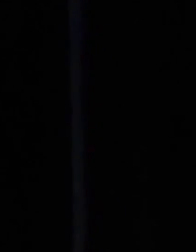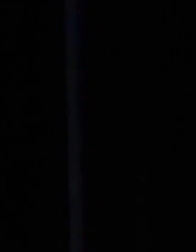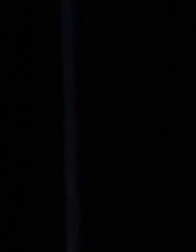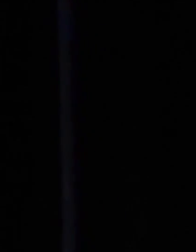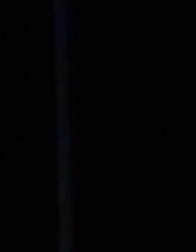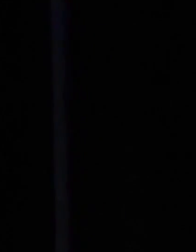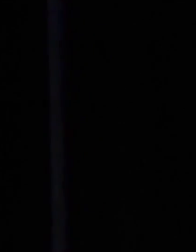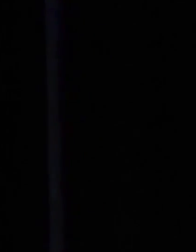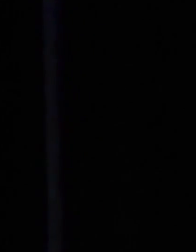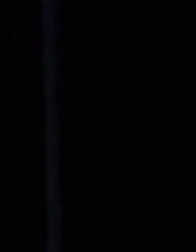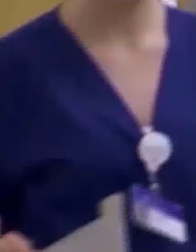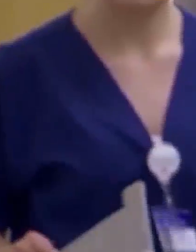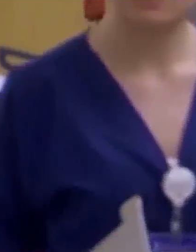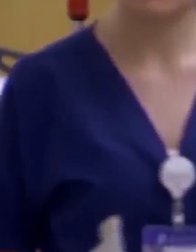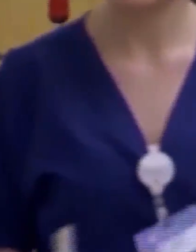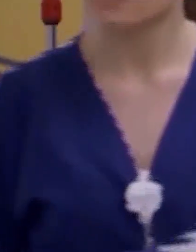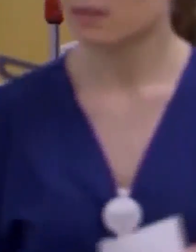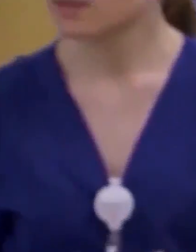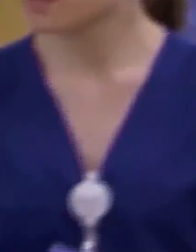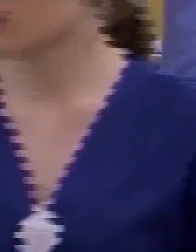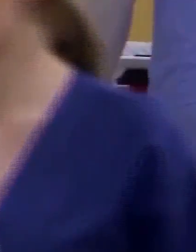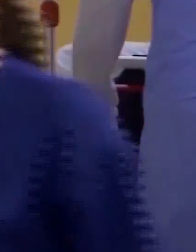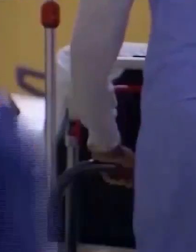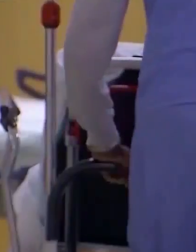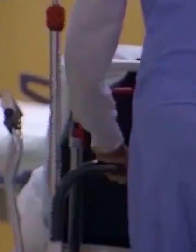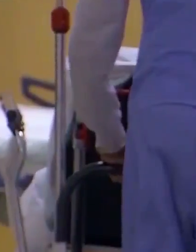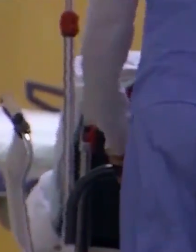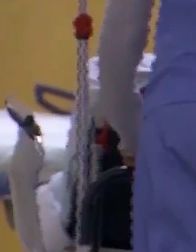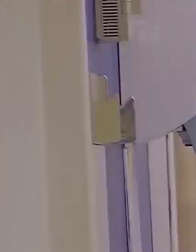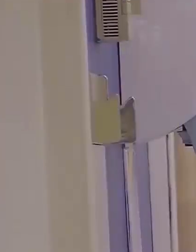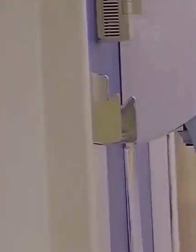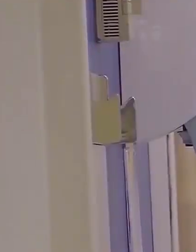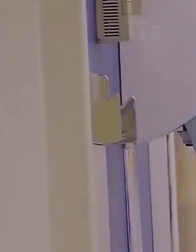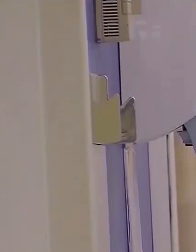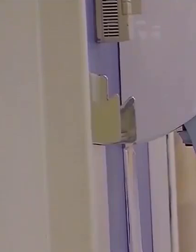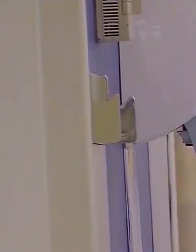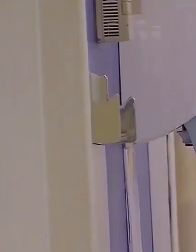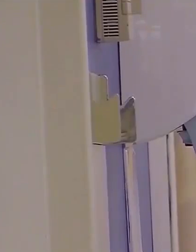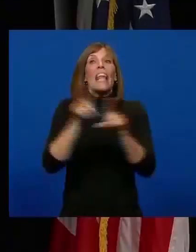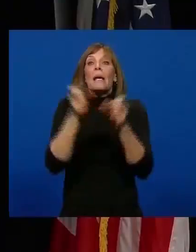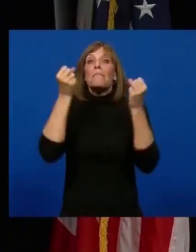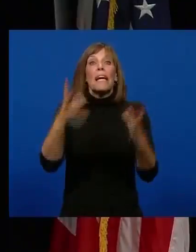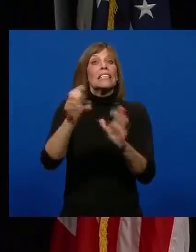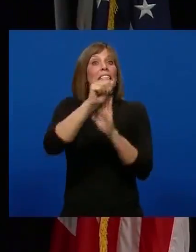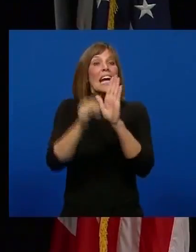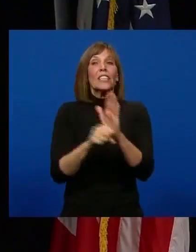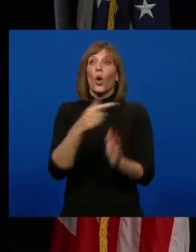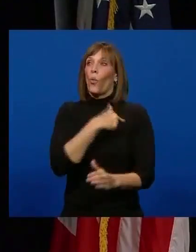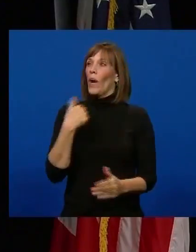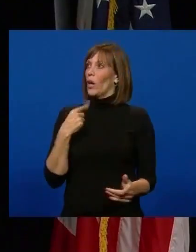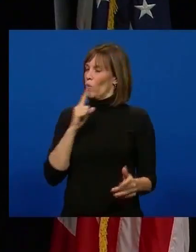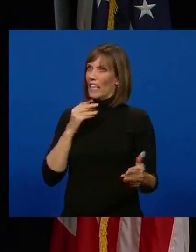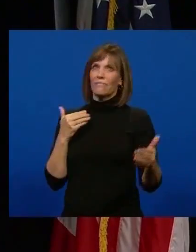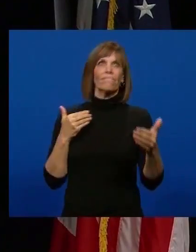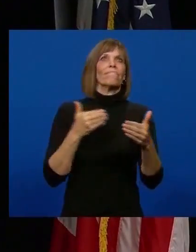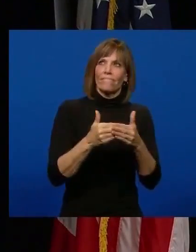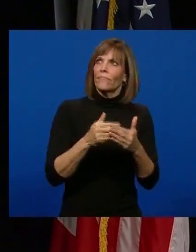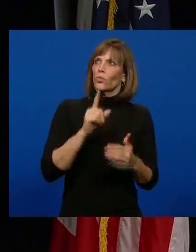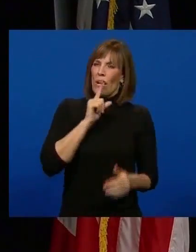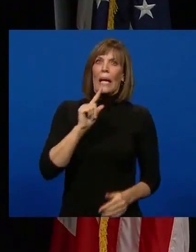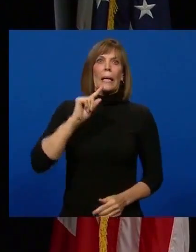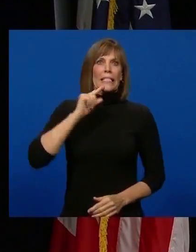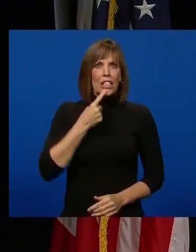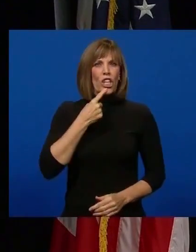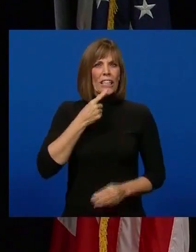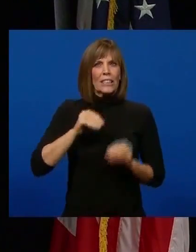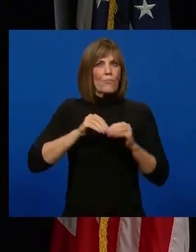the beginning of the pandemic, but now her state has one of the highest test positivity rates in the nation. We've reached a point of serious community spread, and